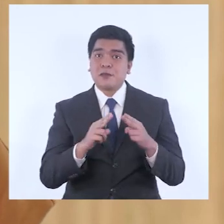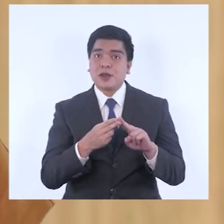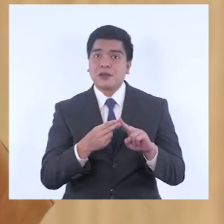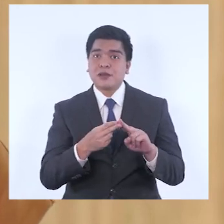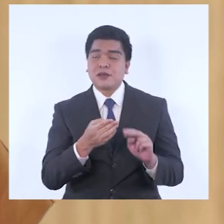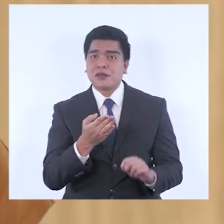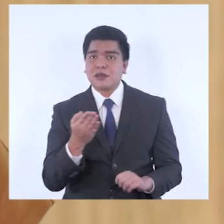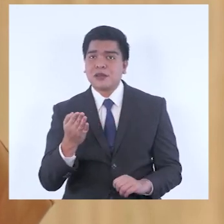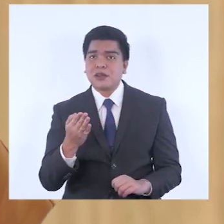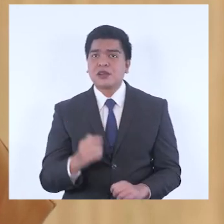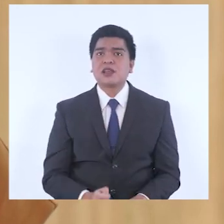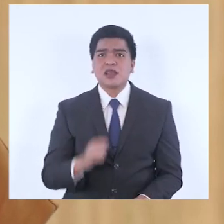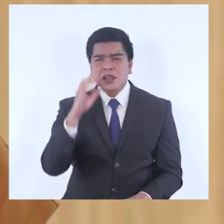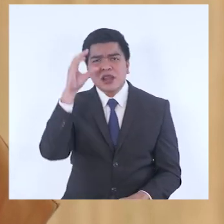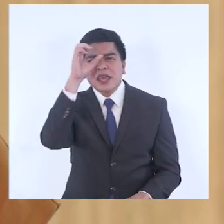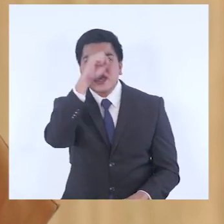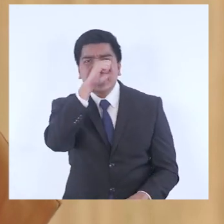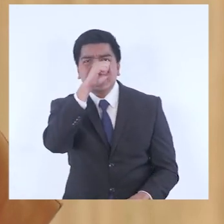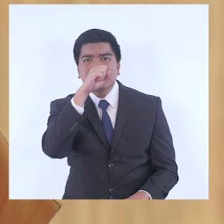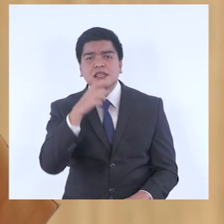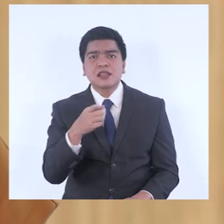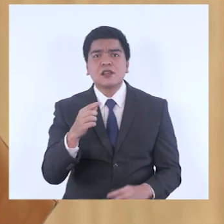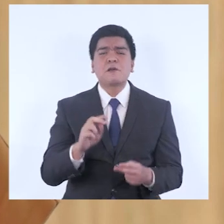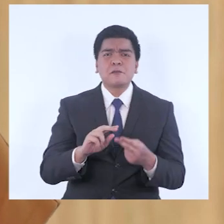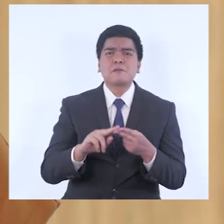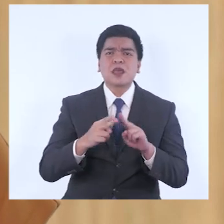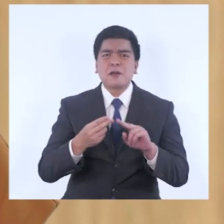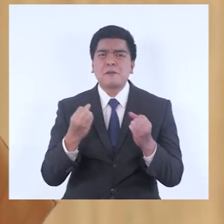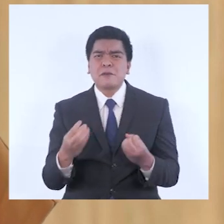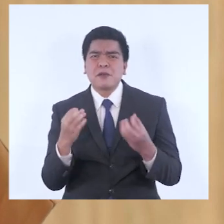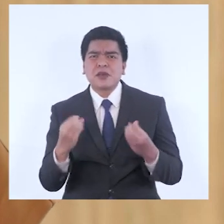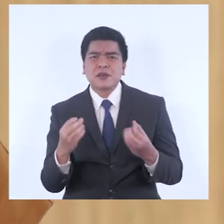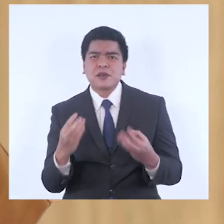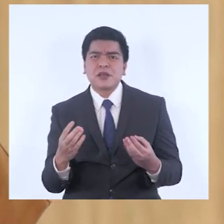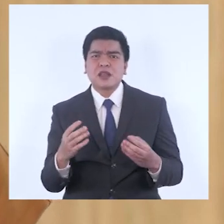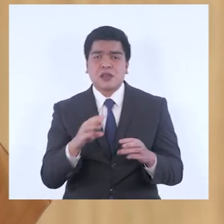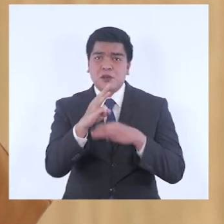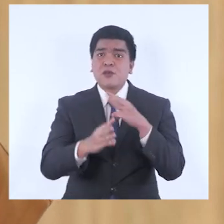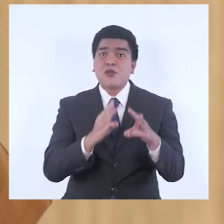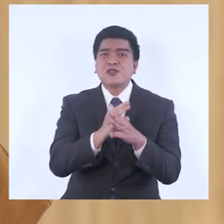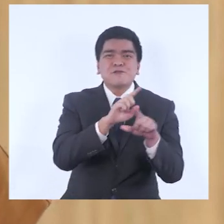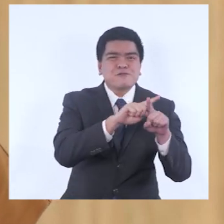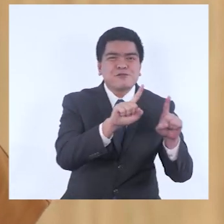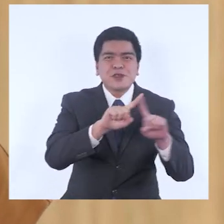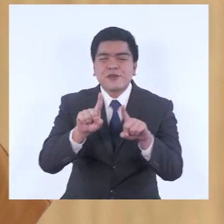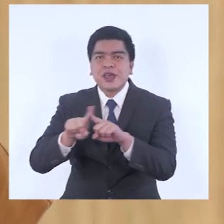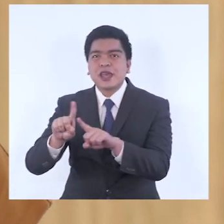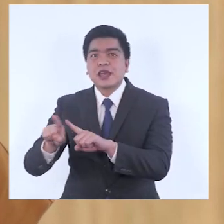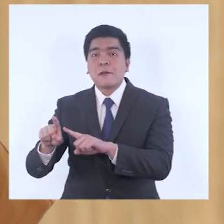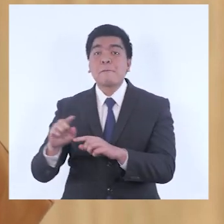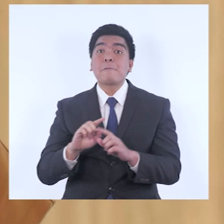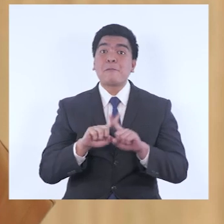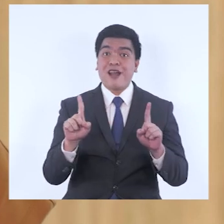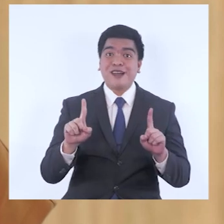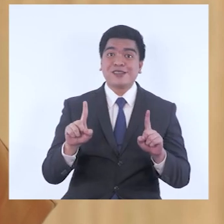big figure to be making the world so diverse, but beautiful for terrestrial habitation and